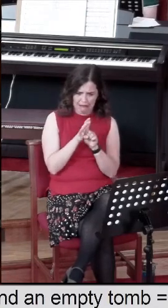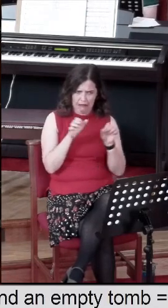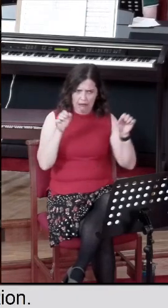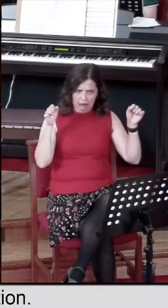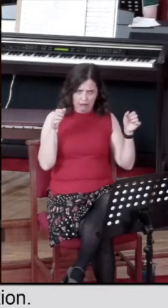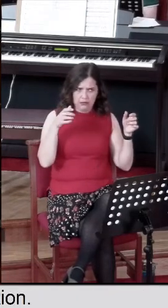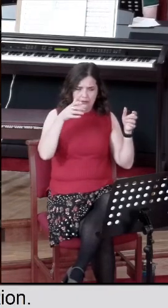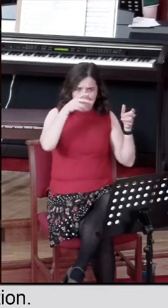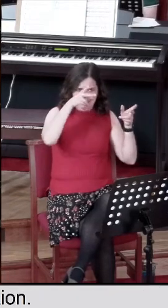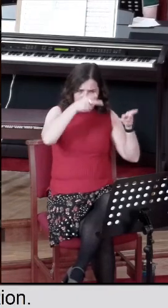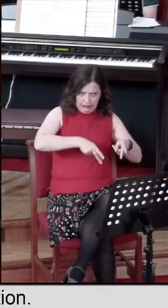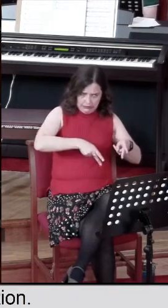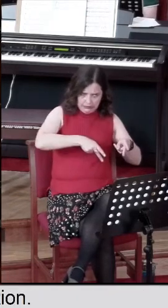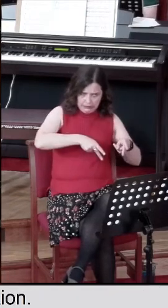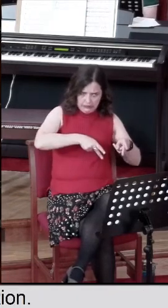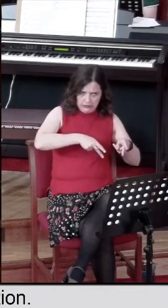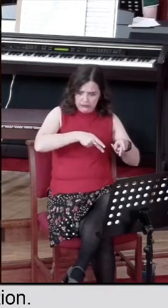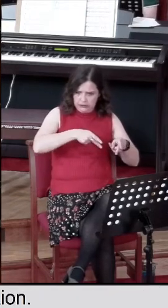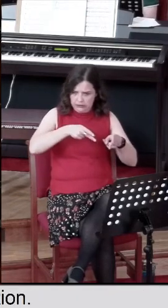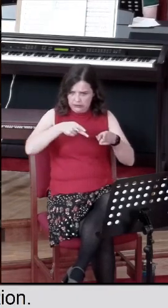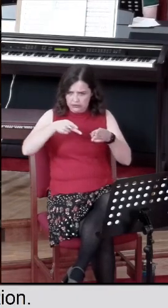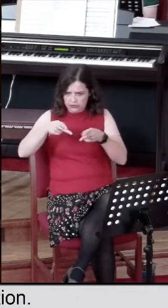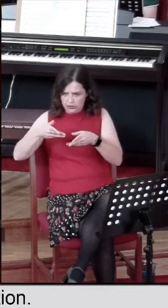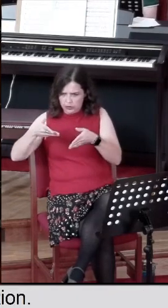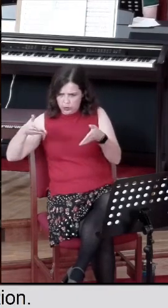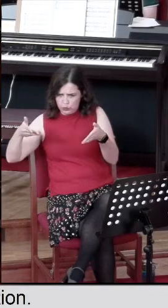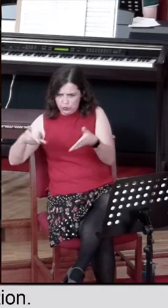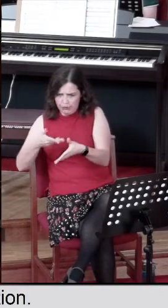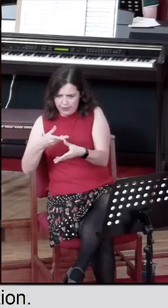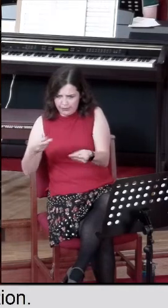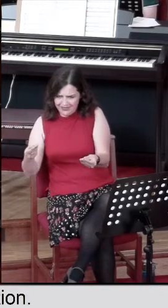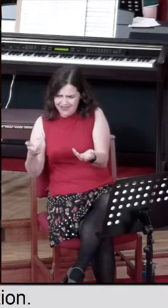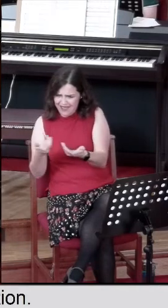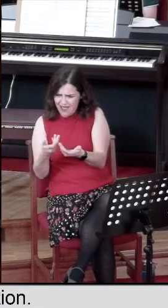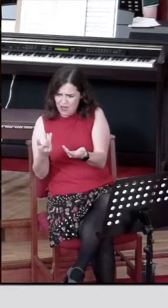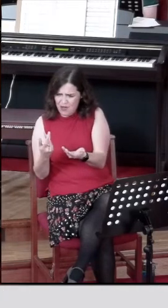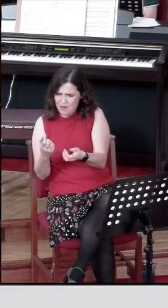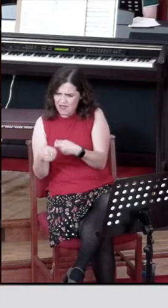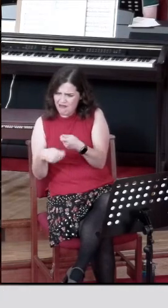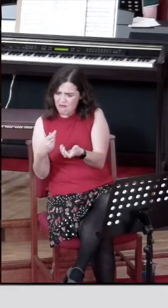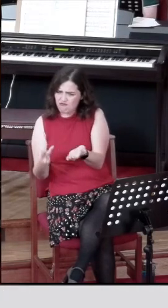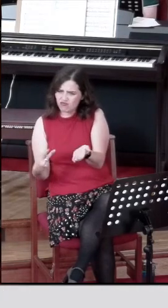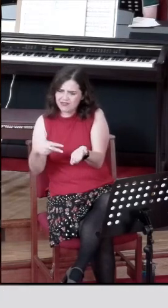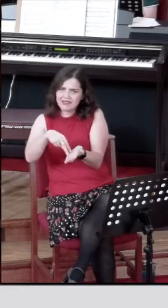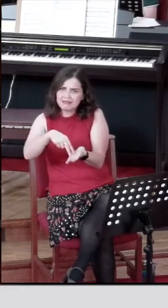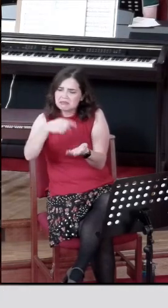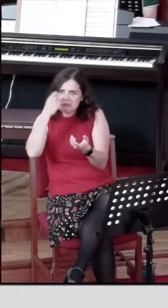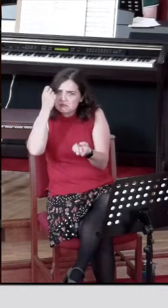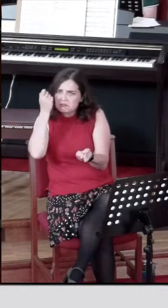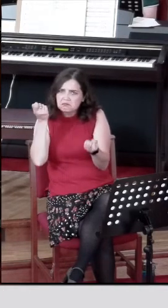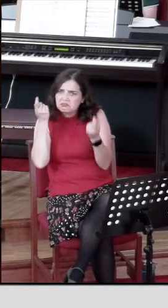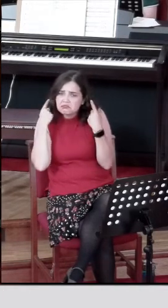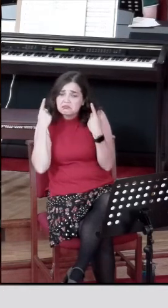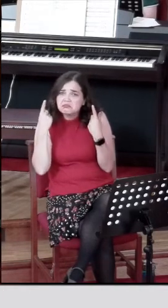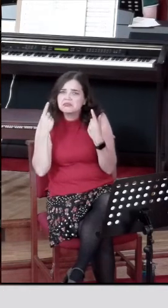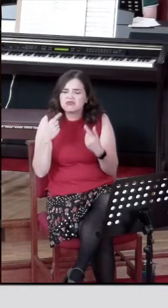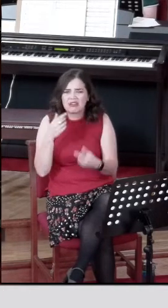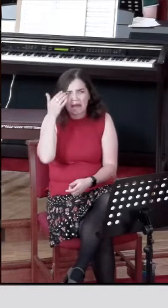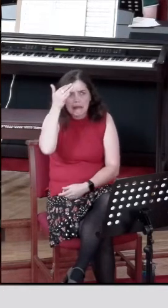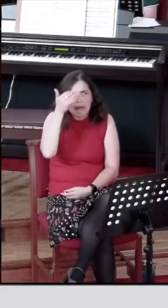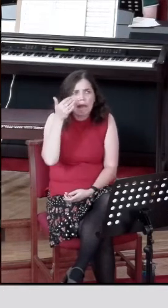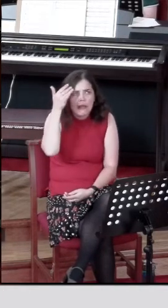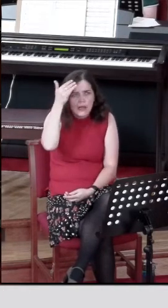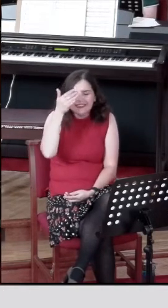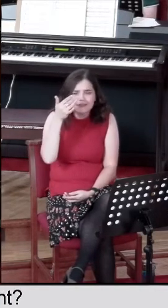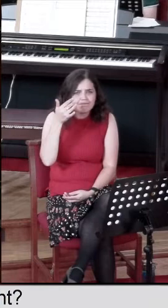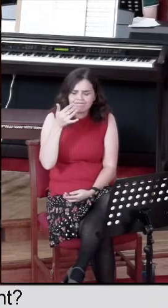found an empty tomb, I don't see how that adds up to the resurrection. And they say, you know, I tried to think about these things and it doesn't